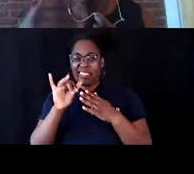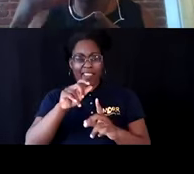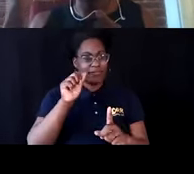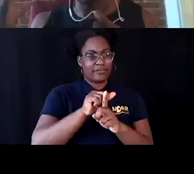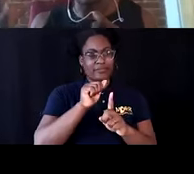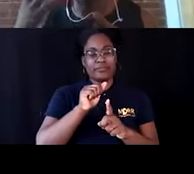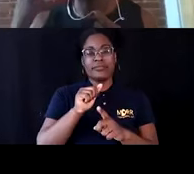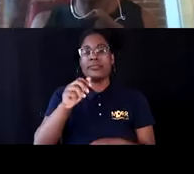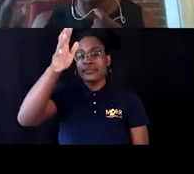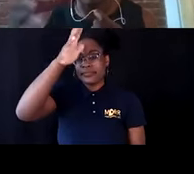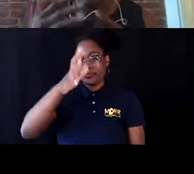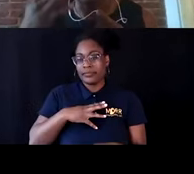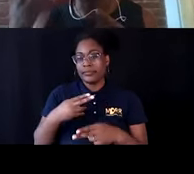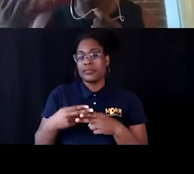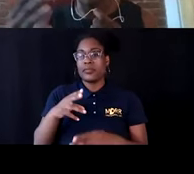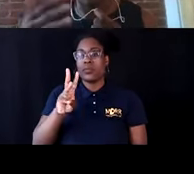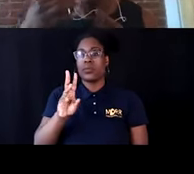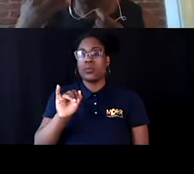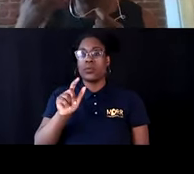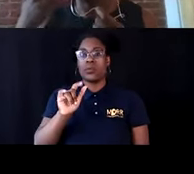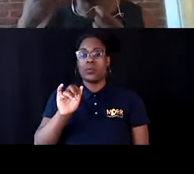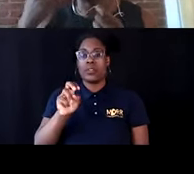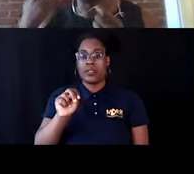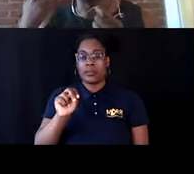mostly in New Jersey, Pennsylvania, New York,